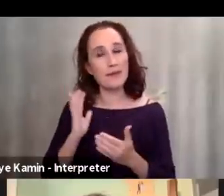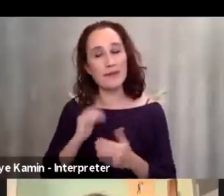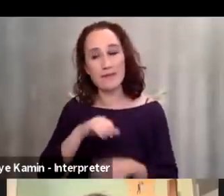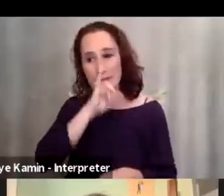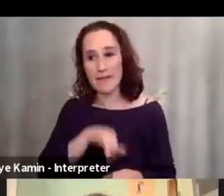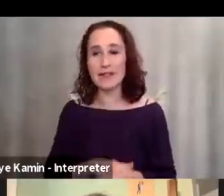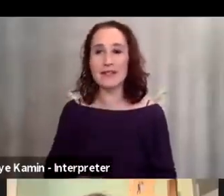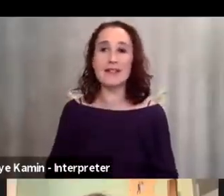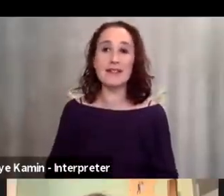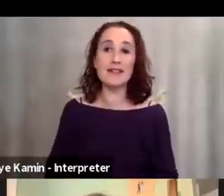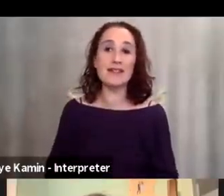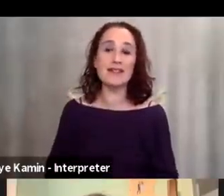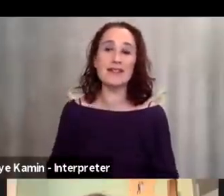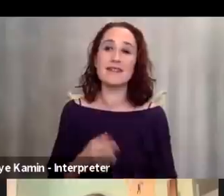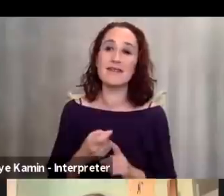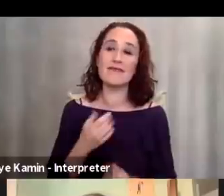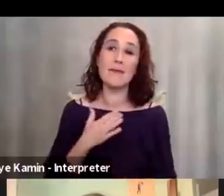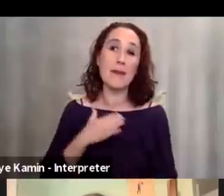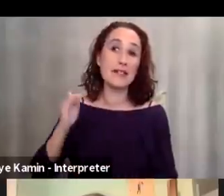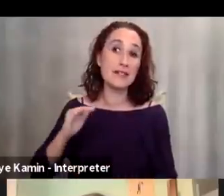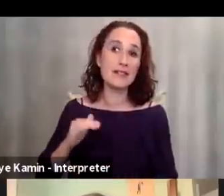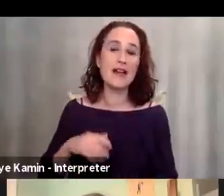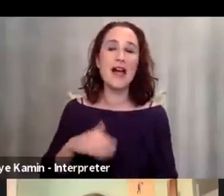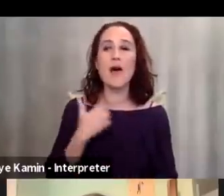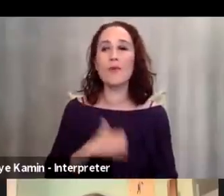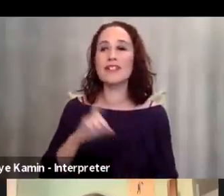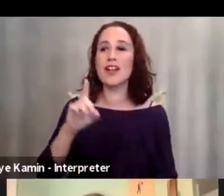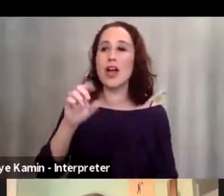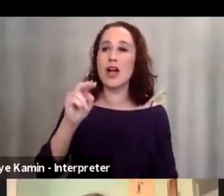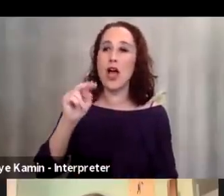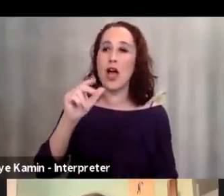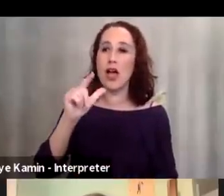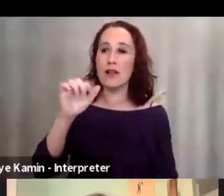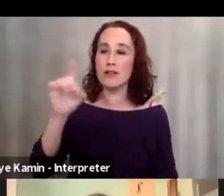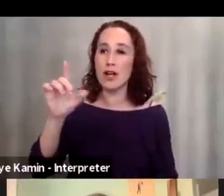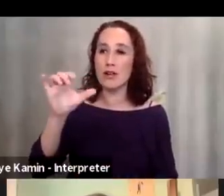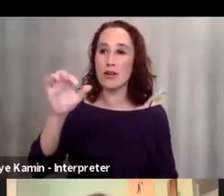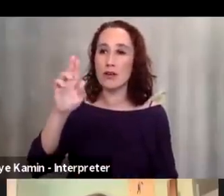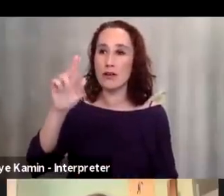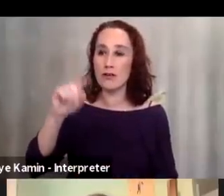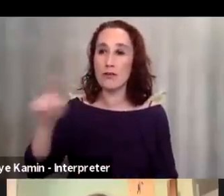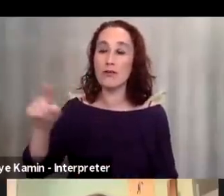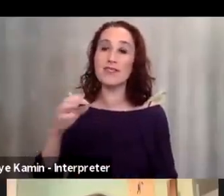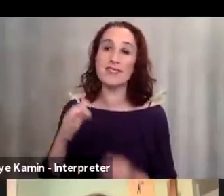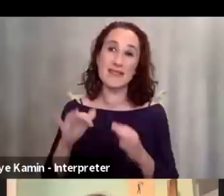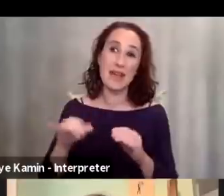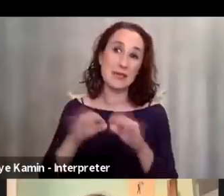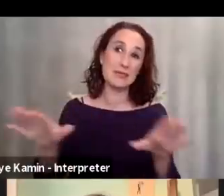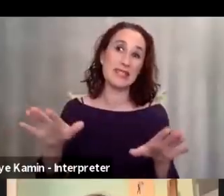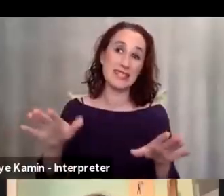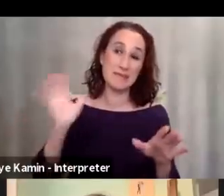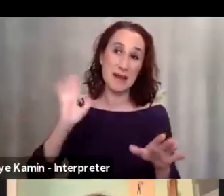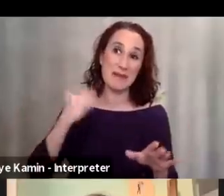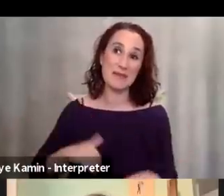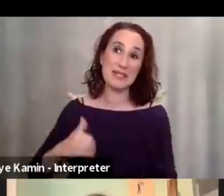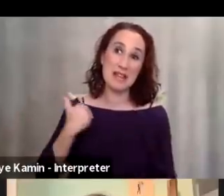own childhood, I would have loved if Donald Cruz, all of his stuff was like, it was coming out when I was young,